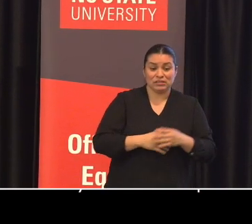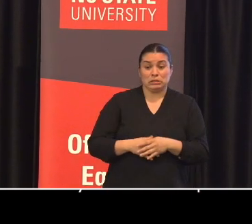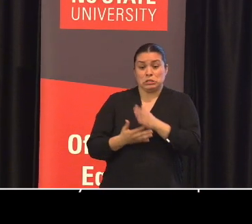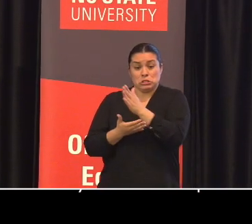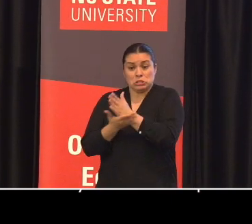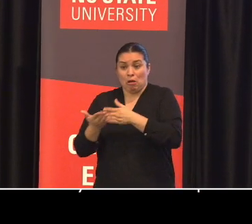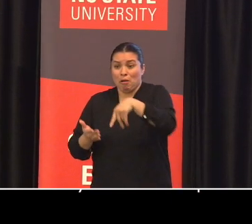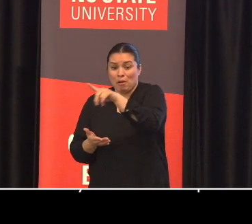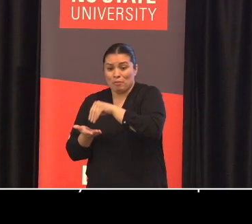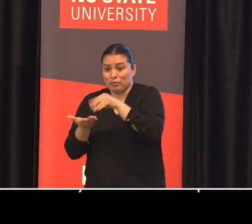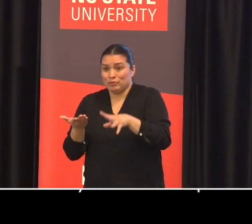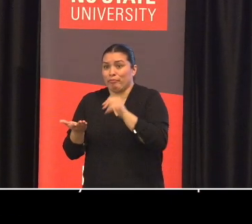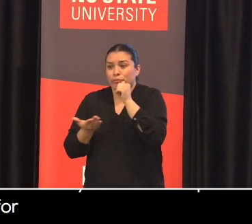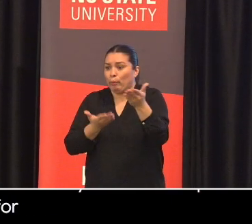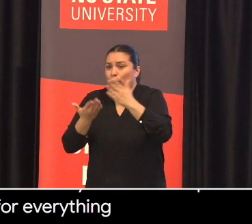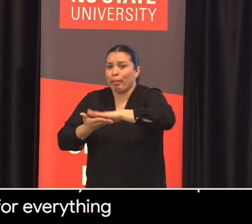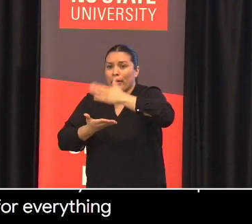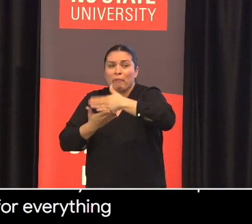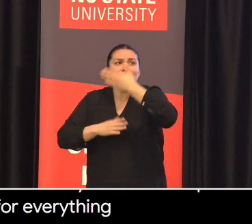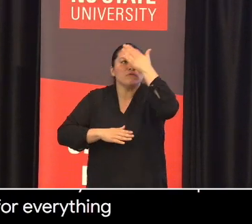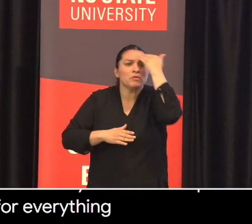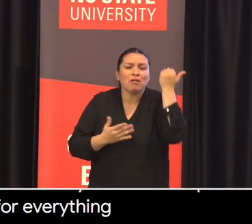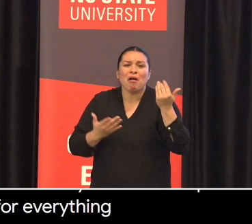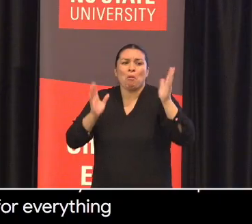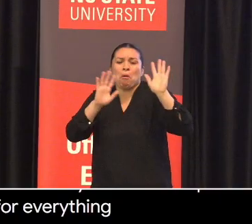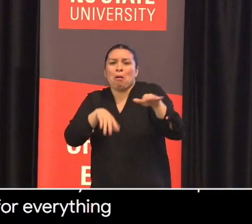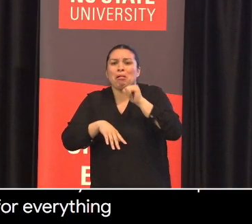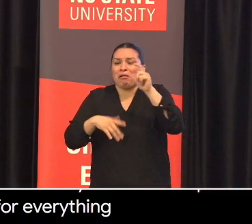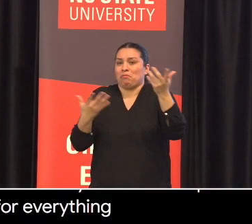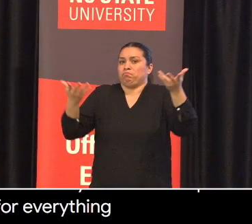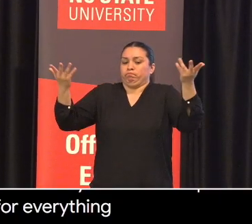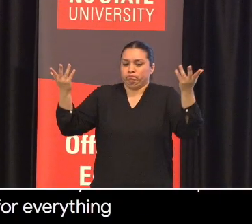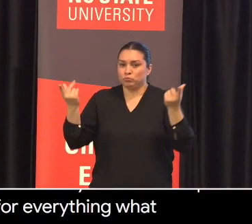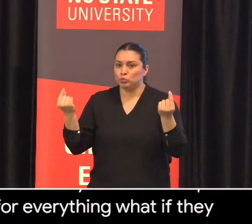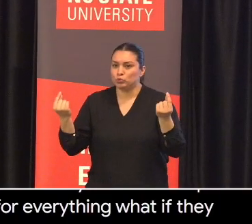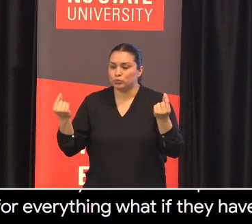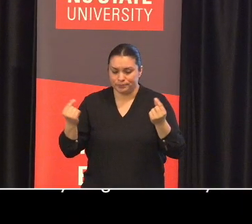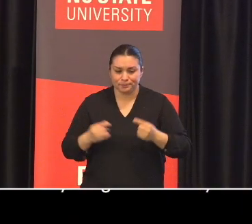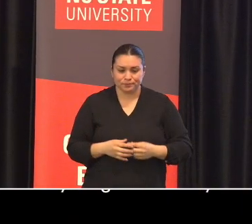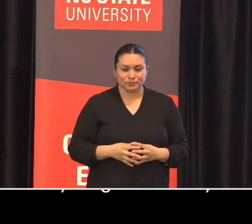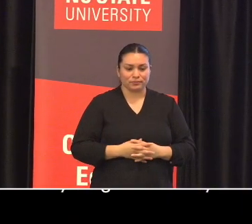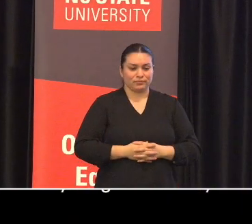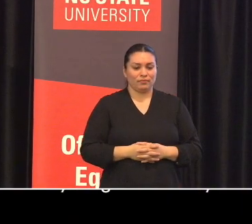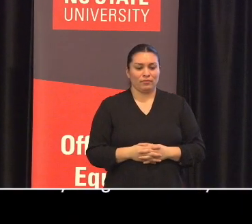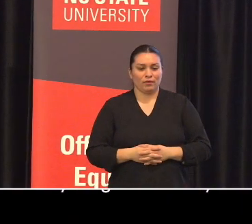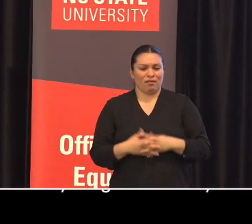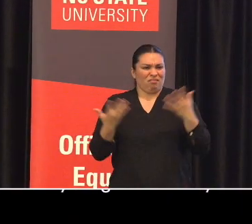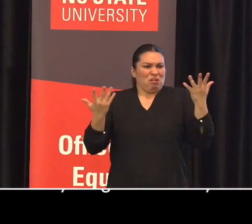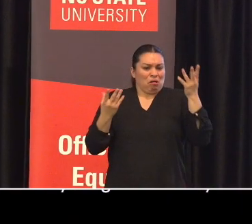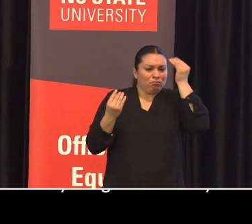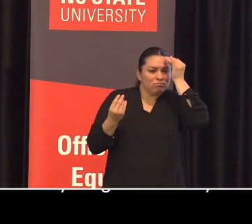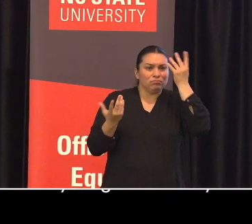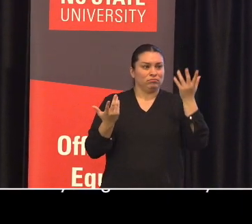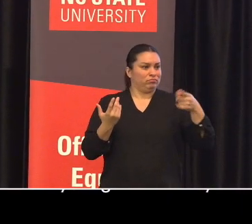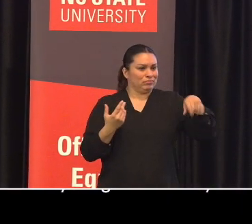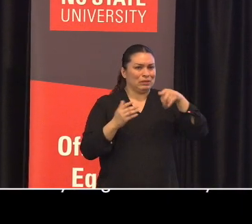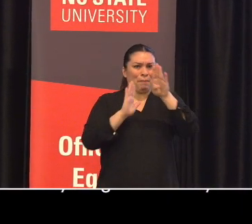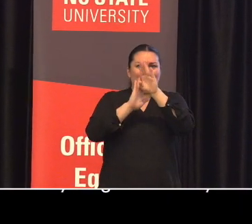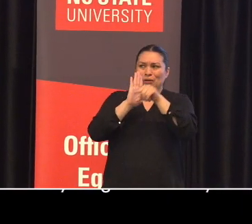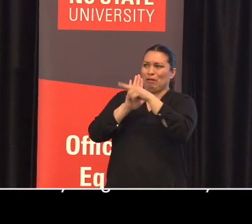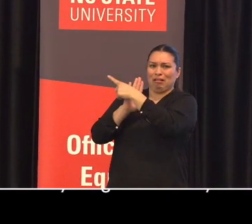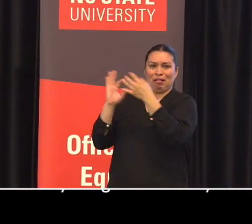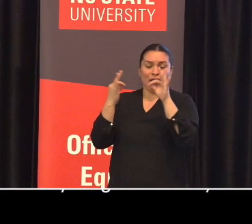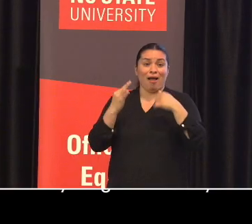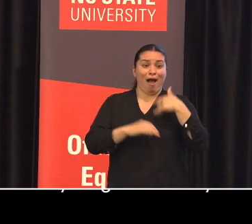that's literally what they use for everything. What if they have background distractions? What if it's a single parent who works